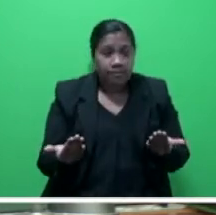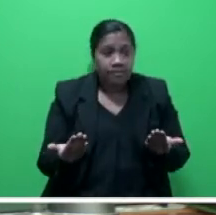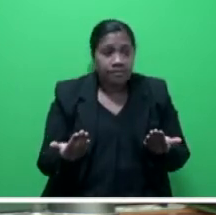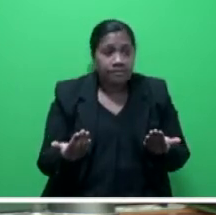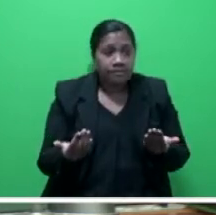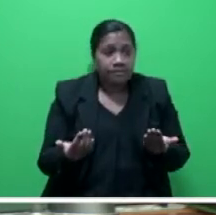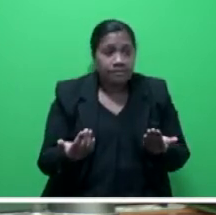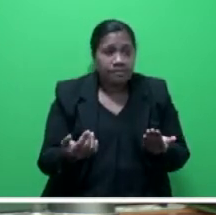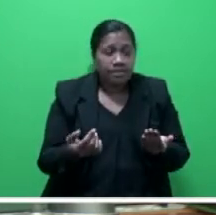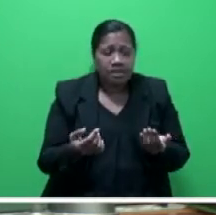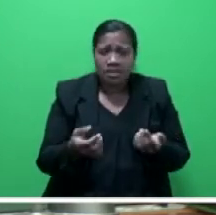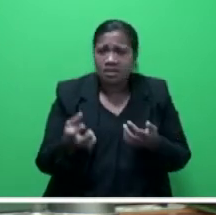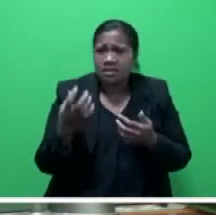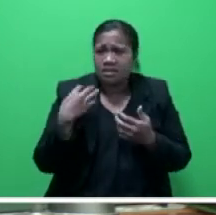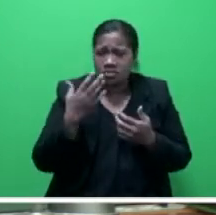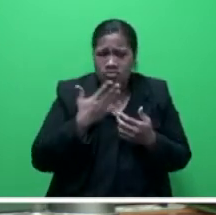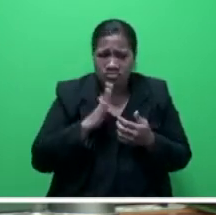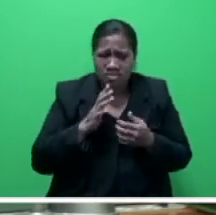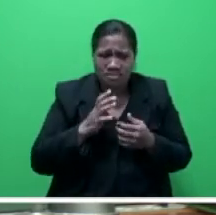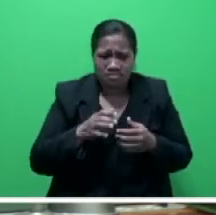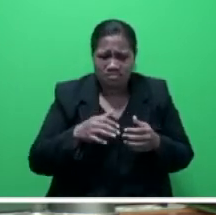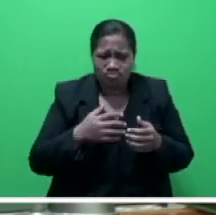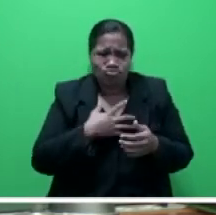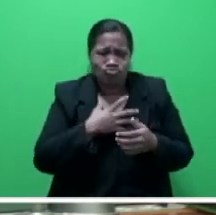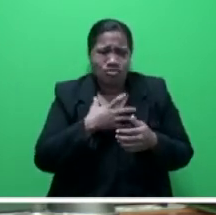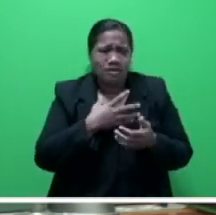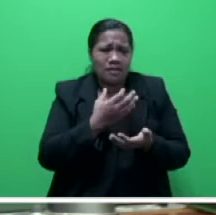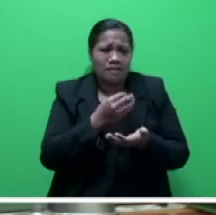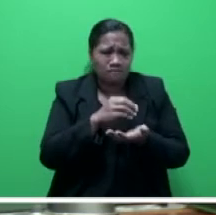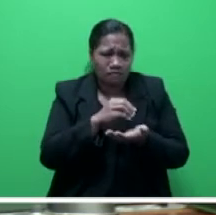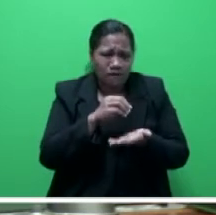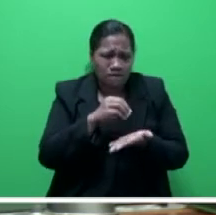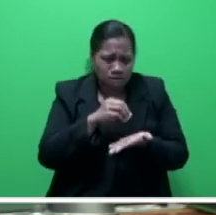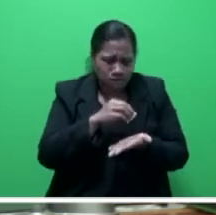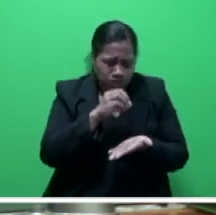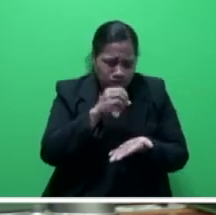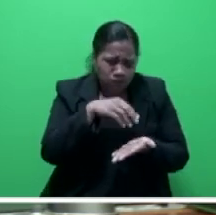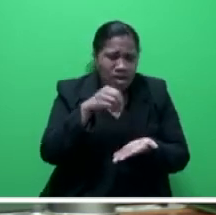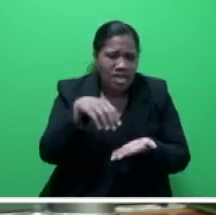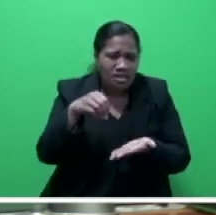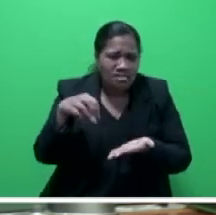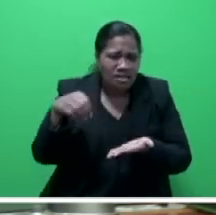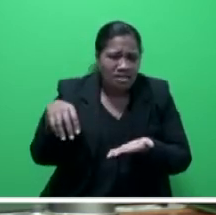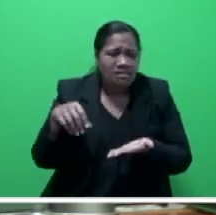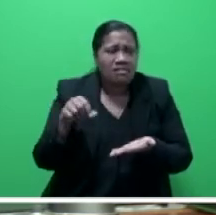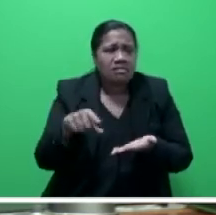amount of fertilizer, which is raising the unit cost at farm level.